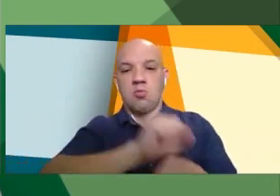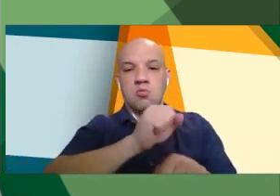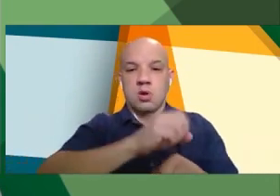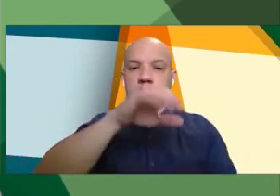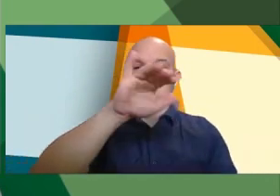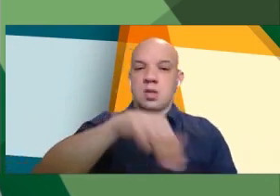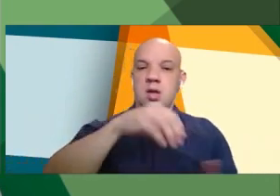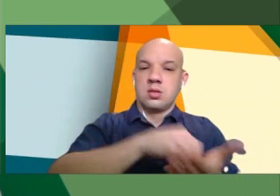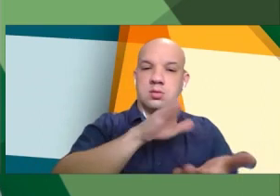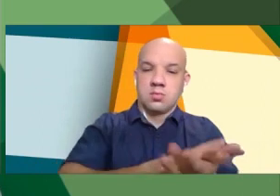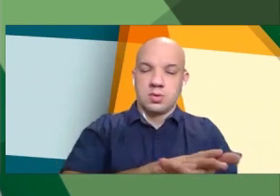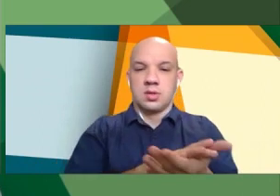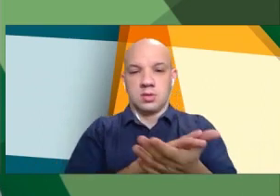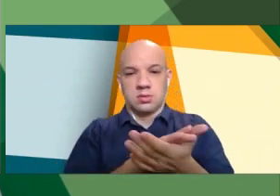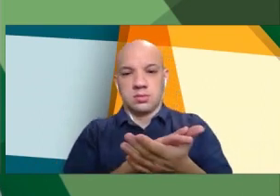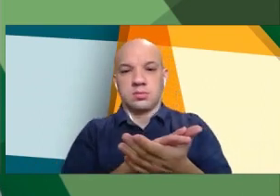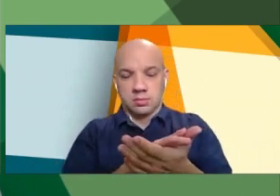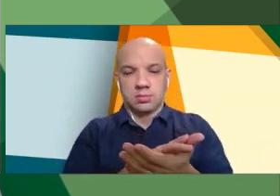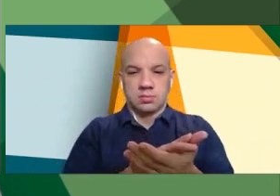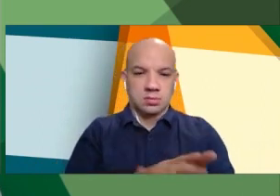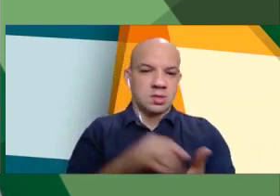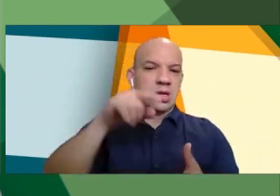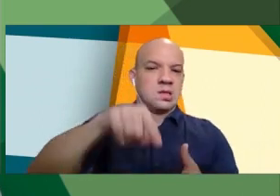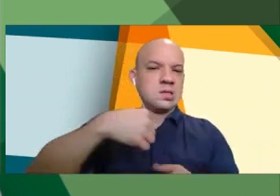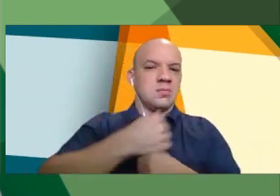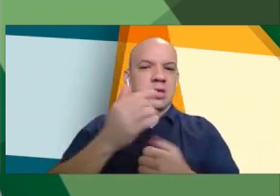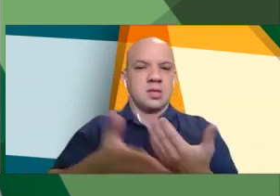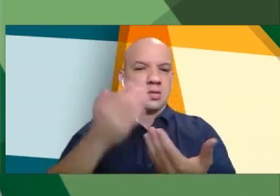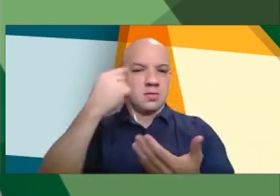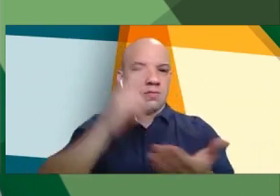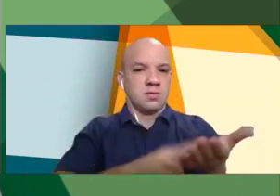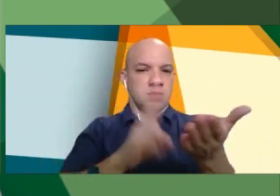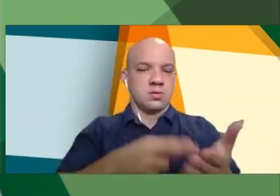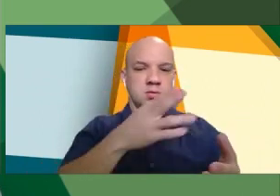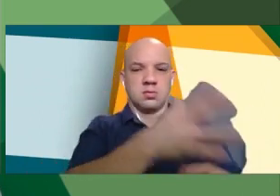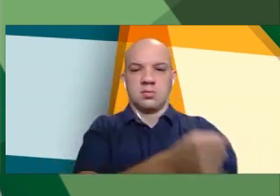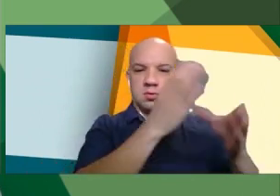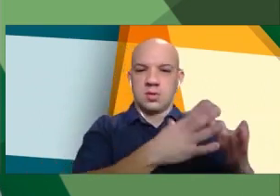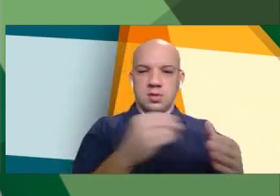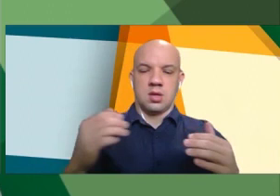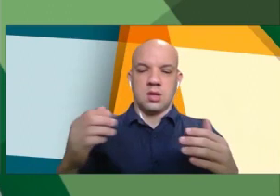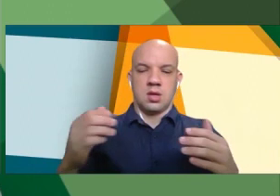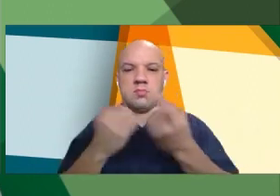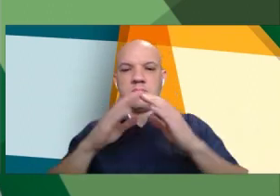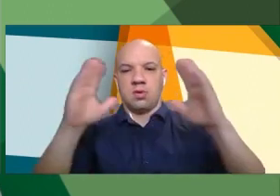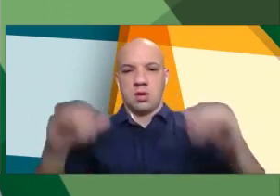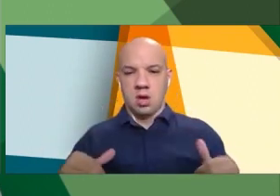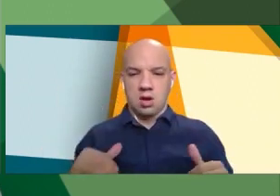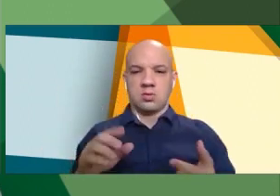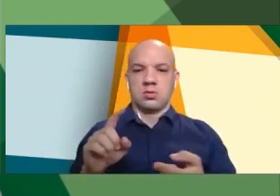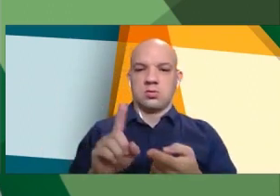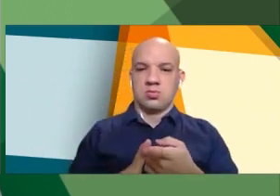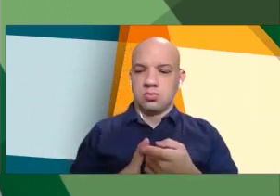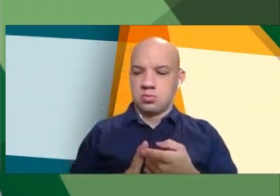make it easy for the contractor, the recipient, and Vivienda to really document all